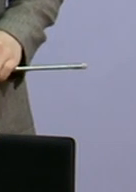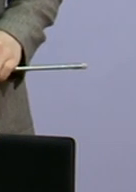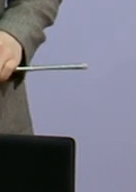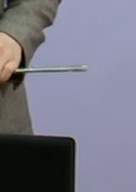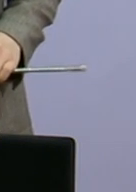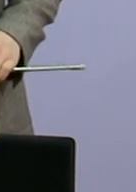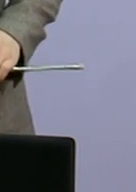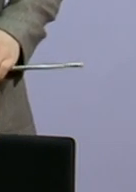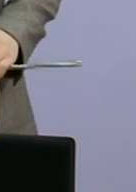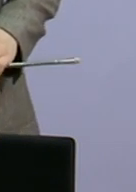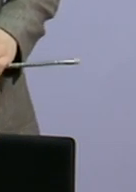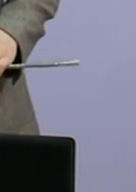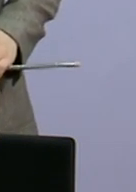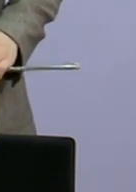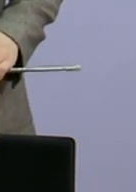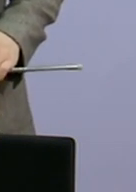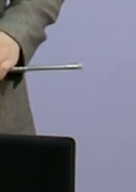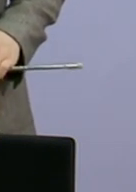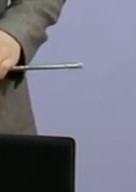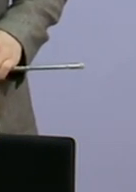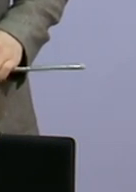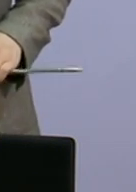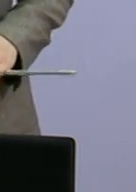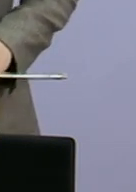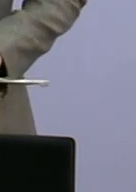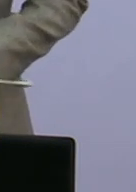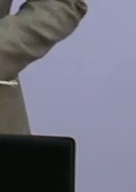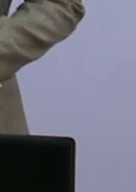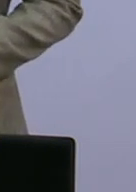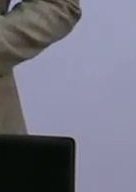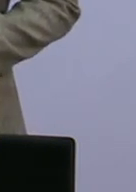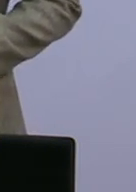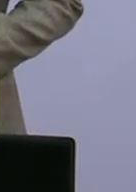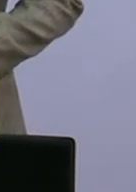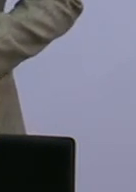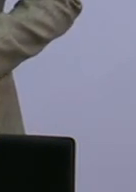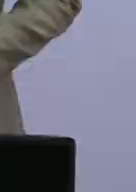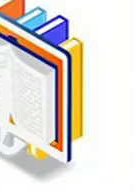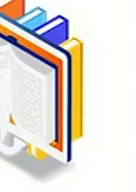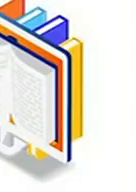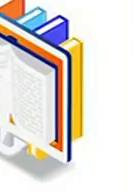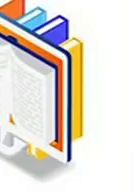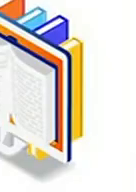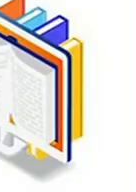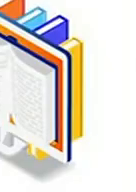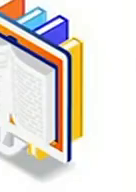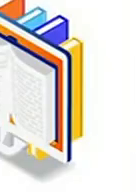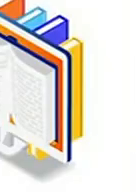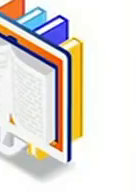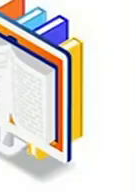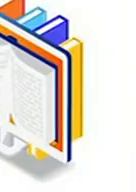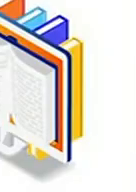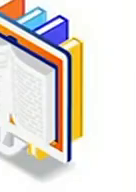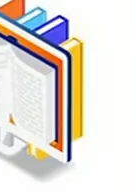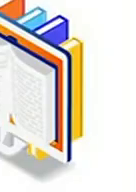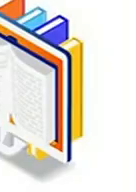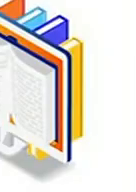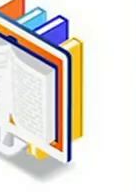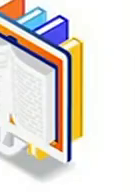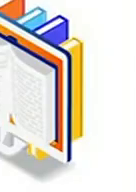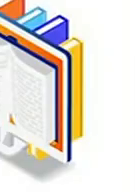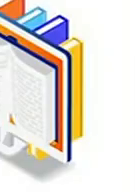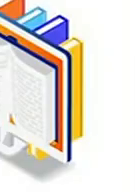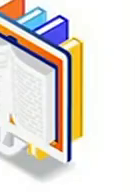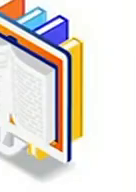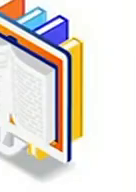the afternoon, in the evening, or at night. Look, I wake up in the morning, I go to